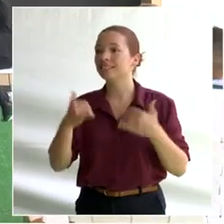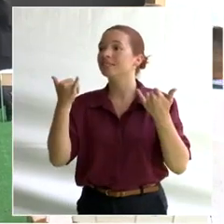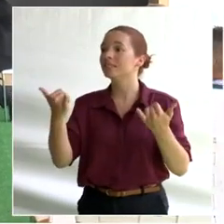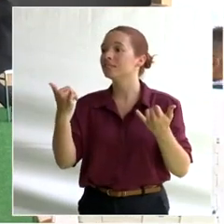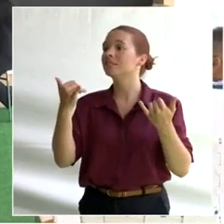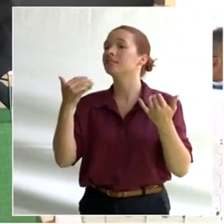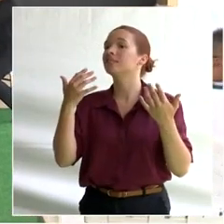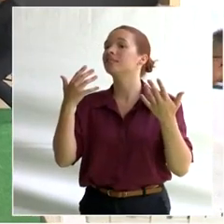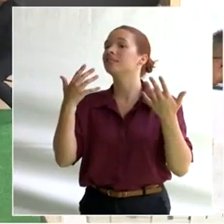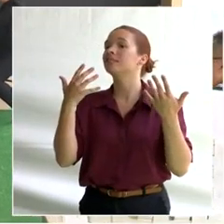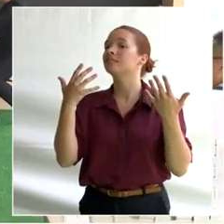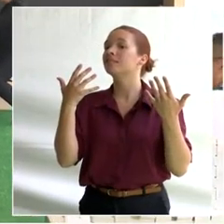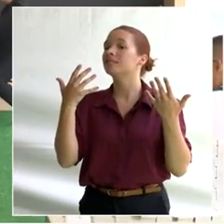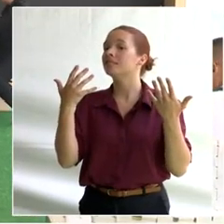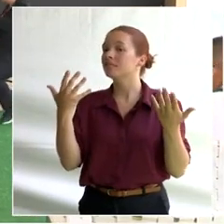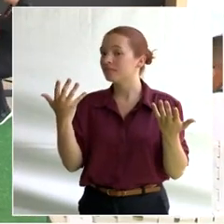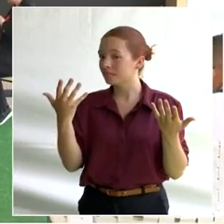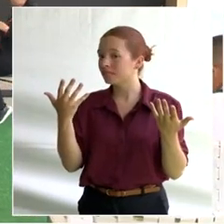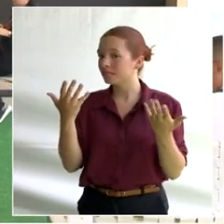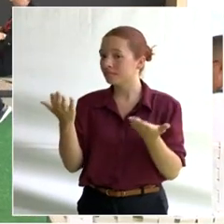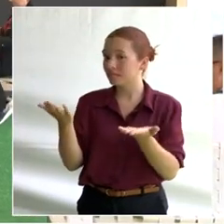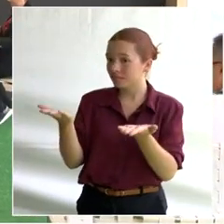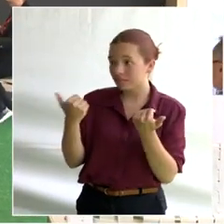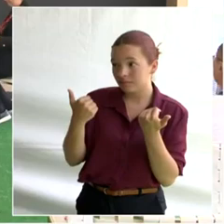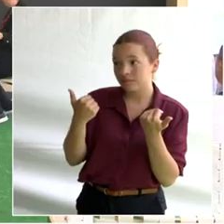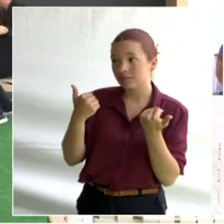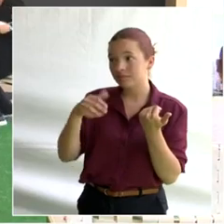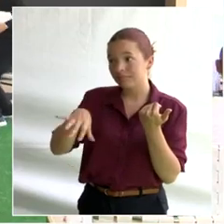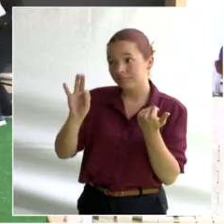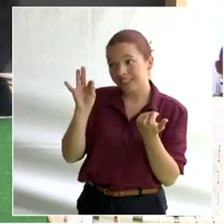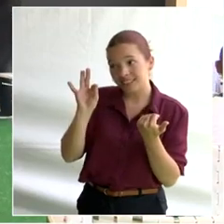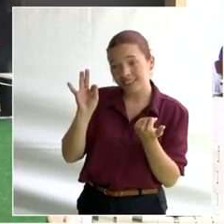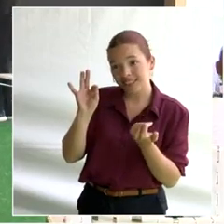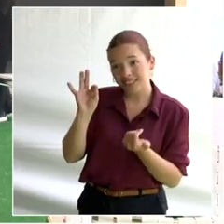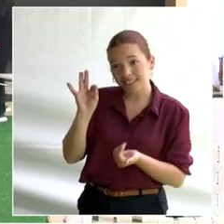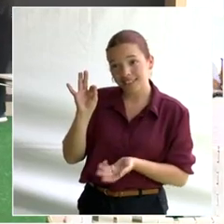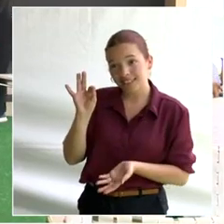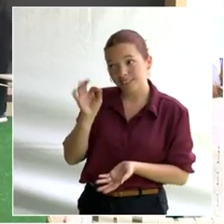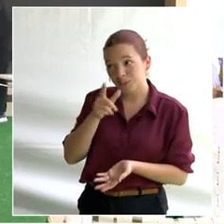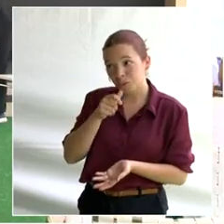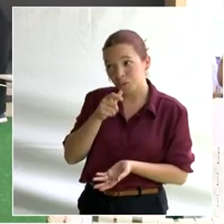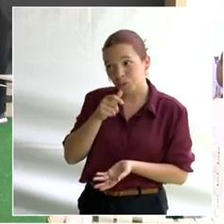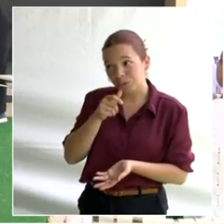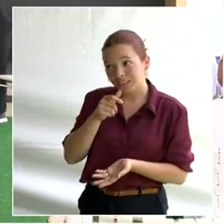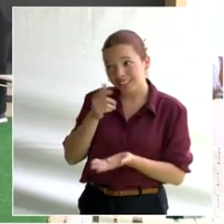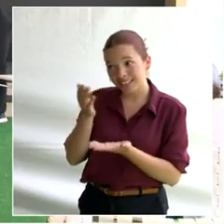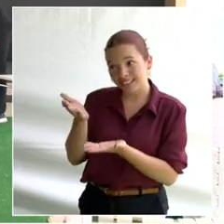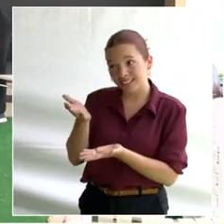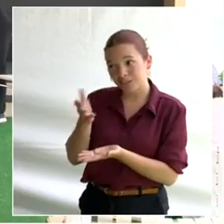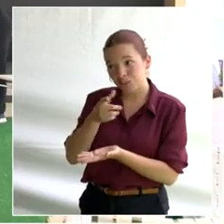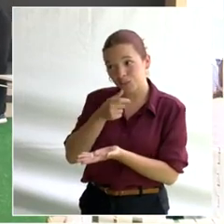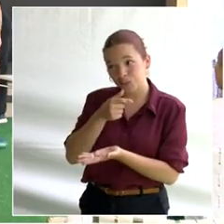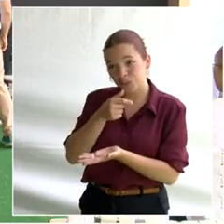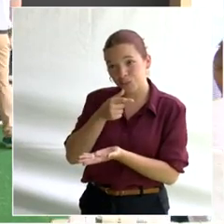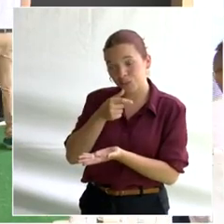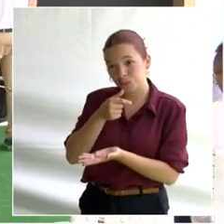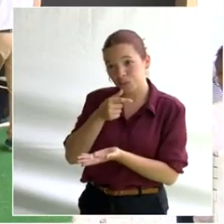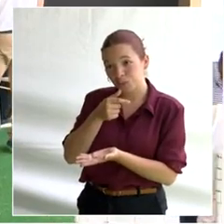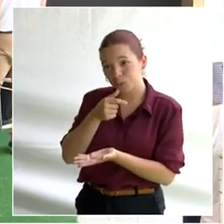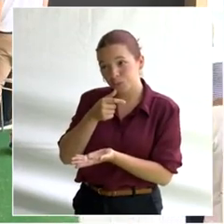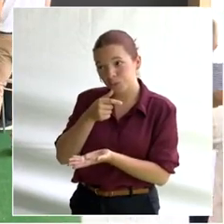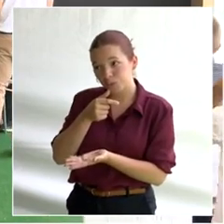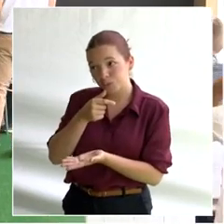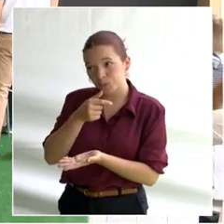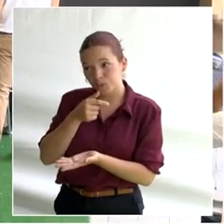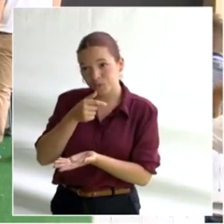Miguel Ortiz, brand president. And I think we're going to have some lucky fans this week who may be able to go home with a stylish